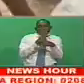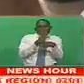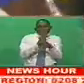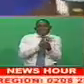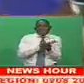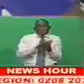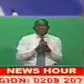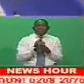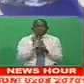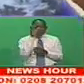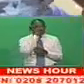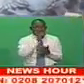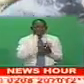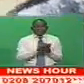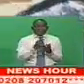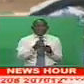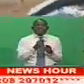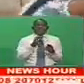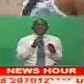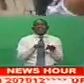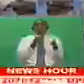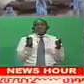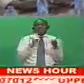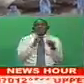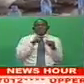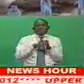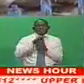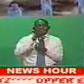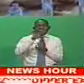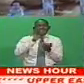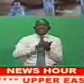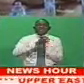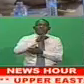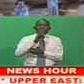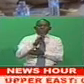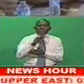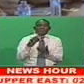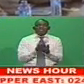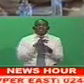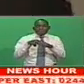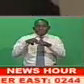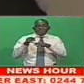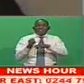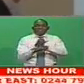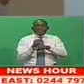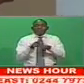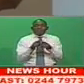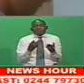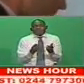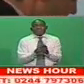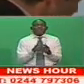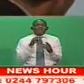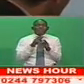on site. It is estimated that this venture will create about 8,000 jobs for players in Ghana's salt industry, who